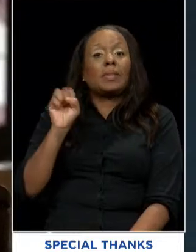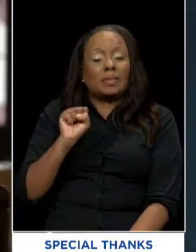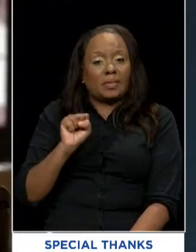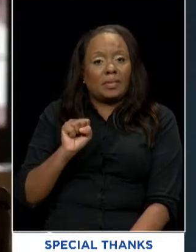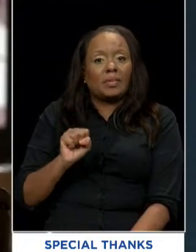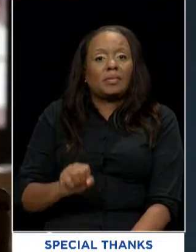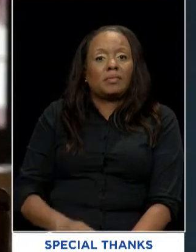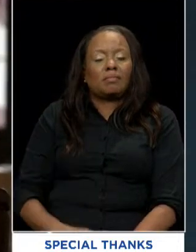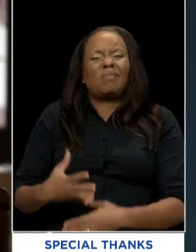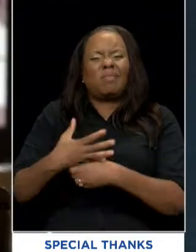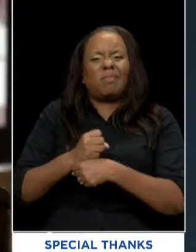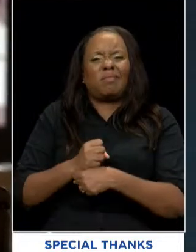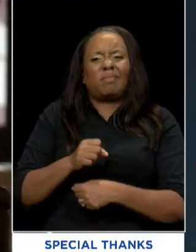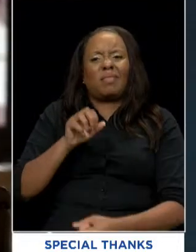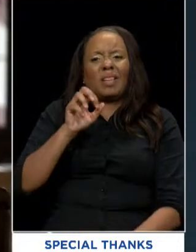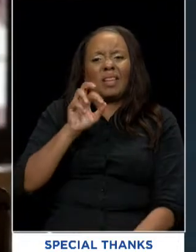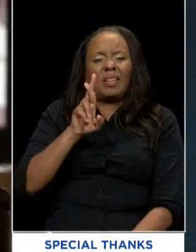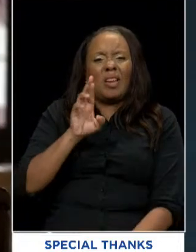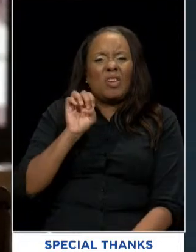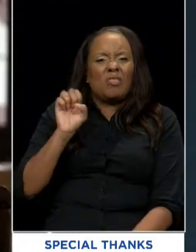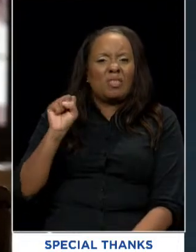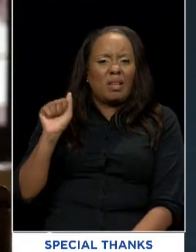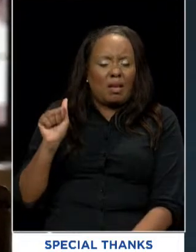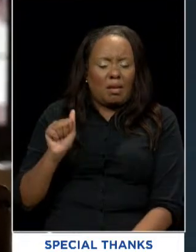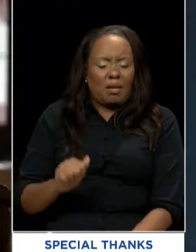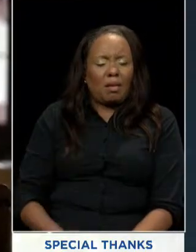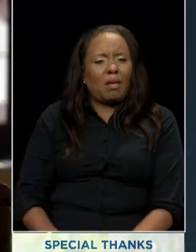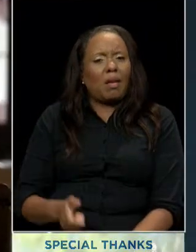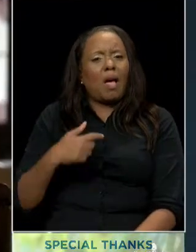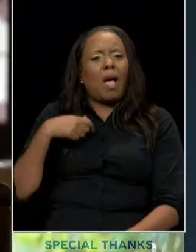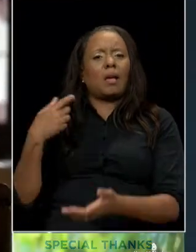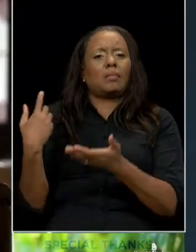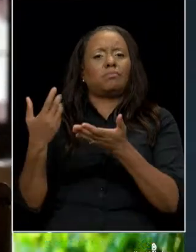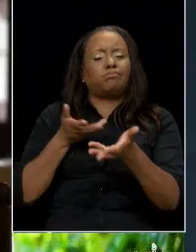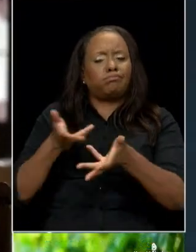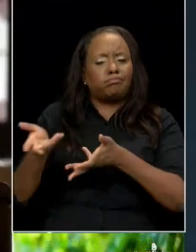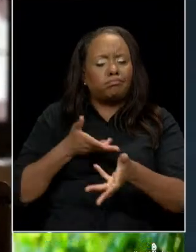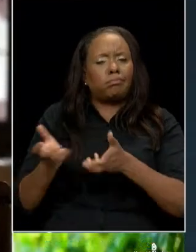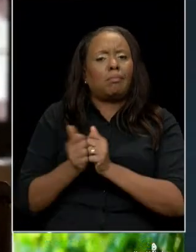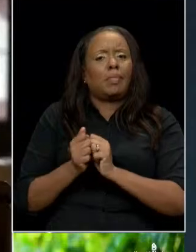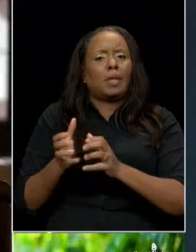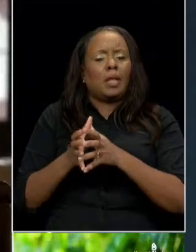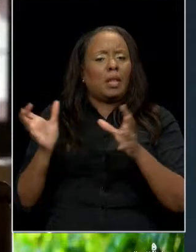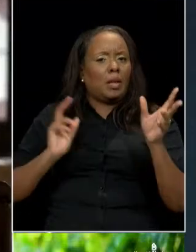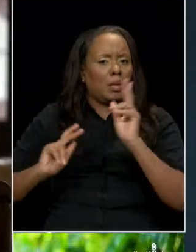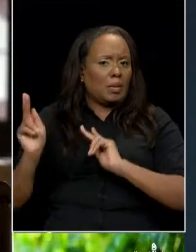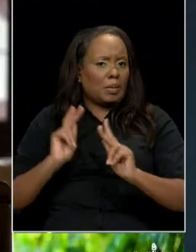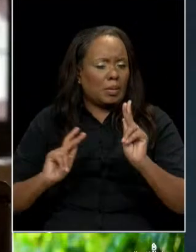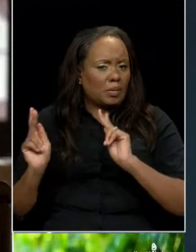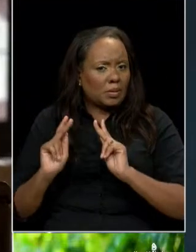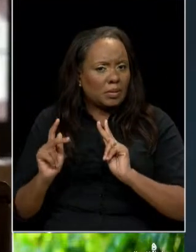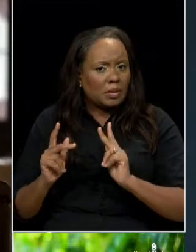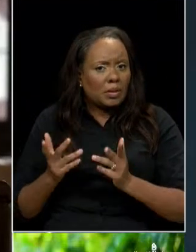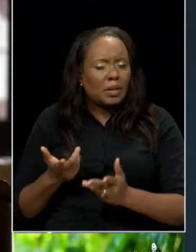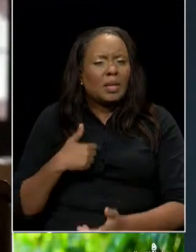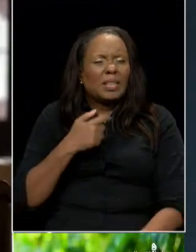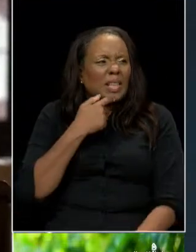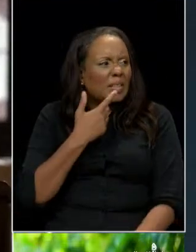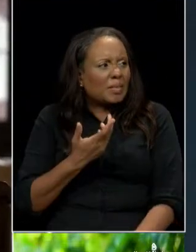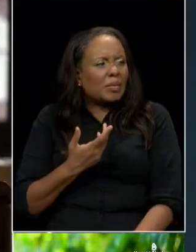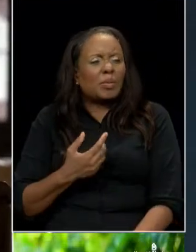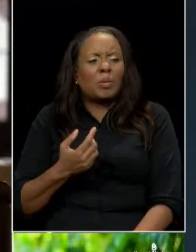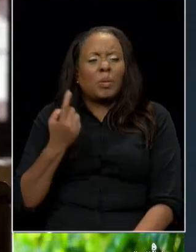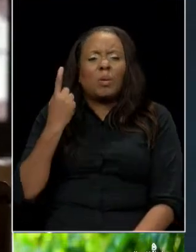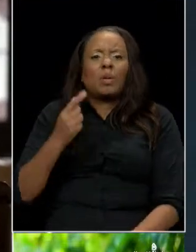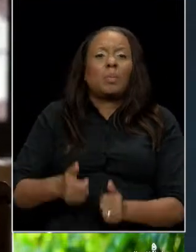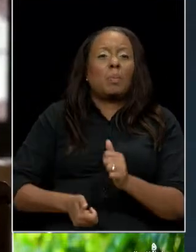The thing about it is that I've spoken to a number of amputees, and I've told them, well, one of the key